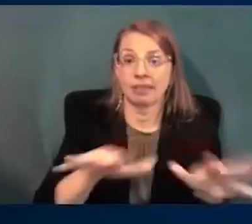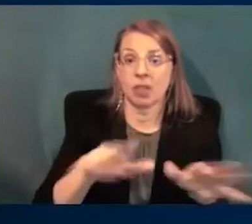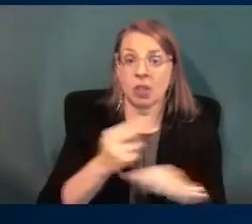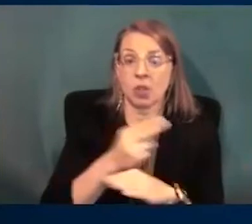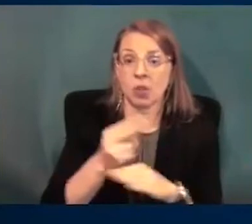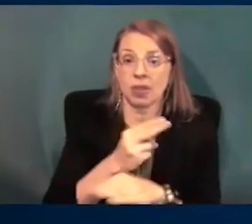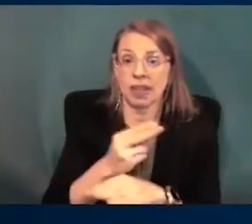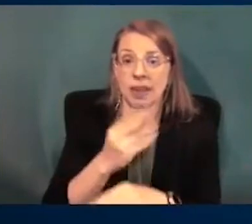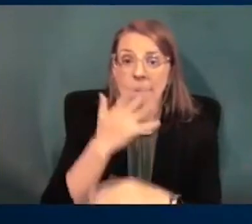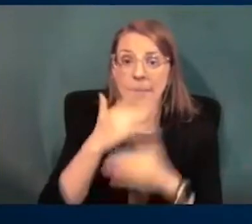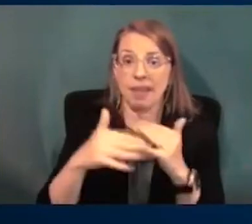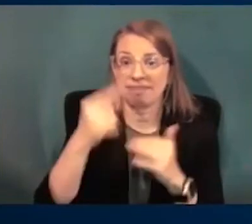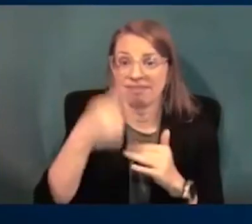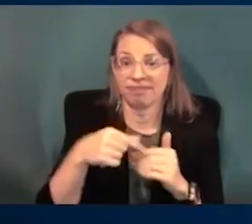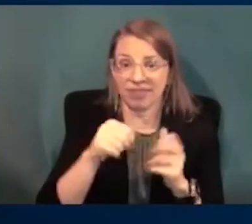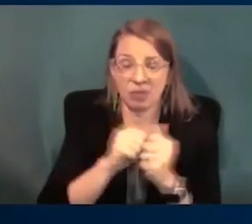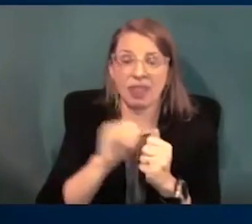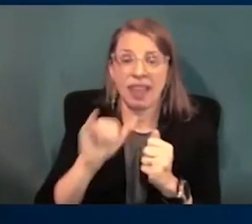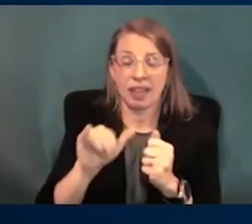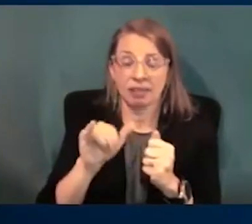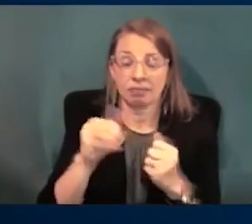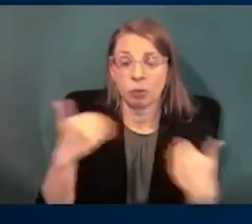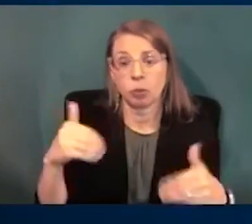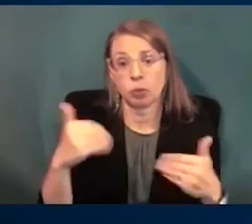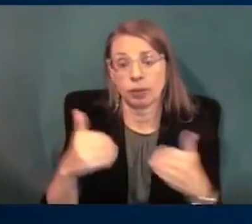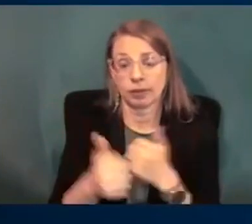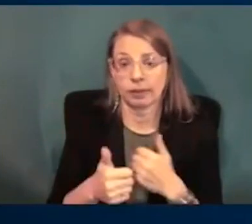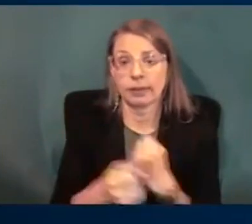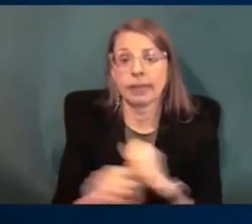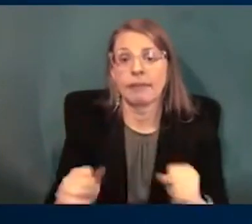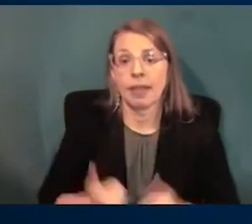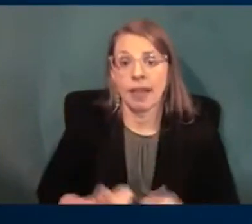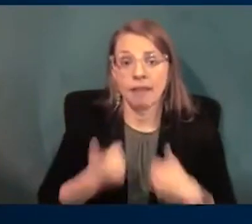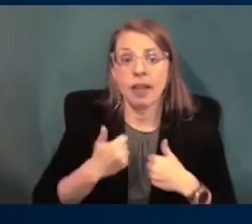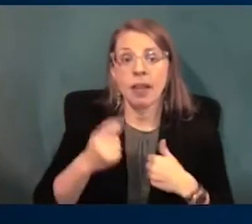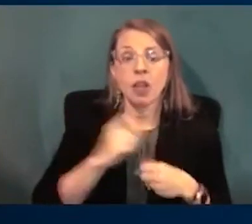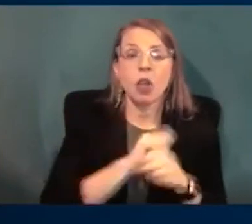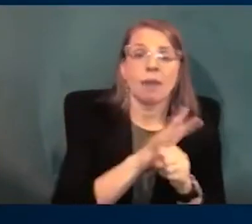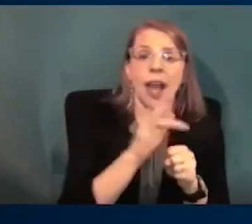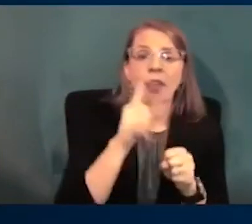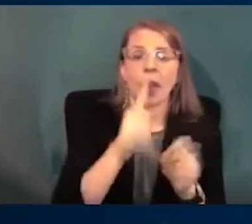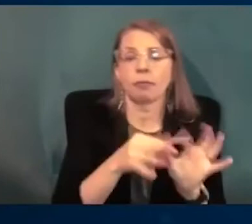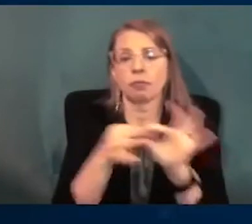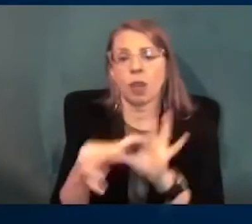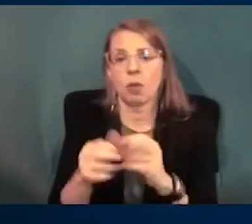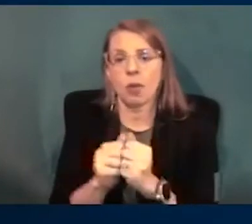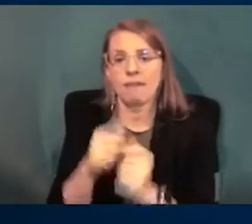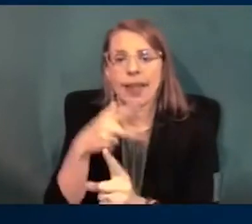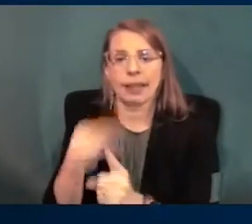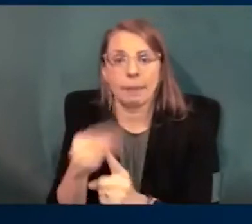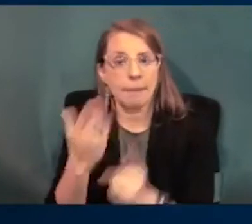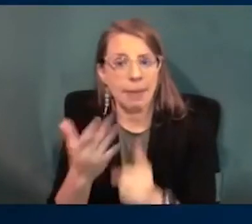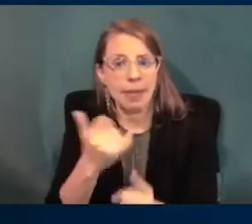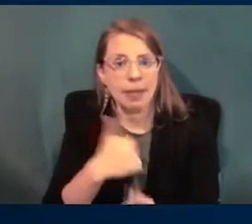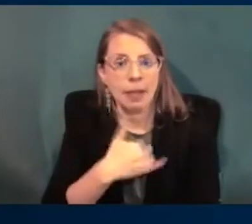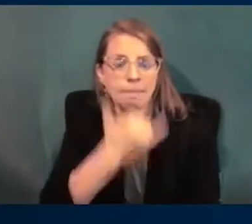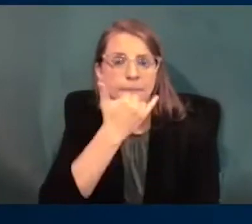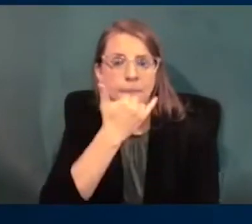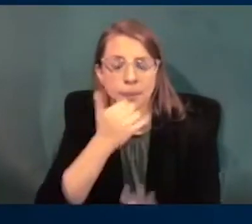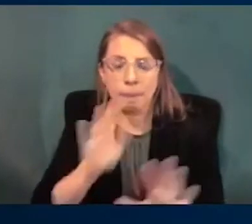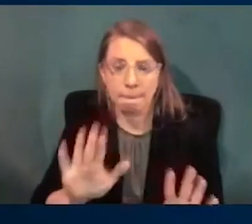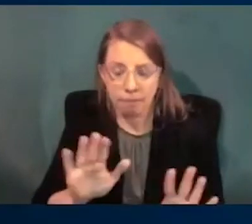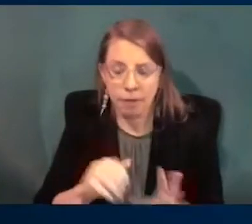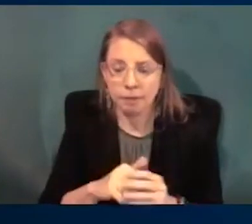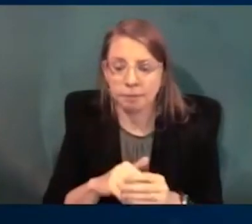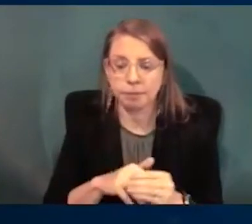for people with COVID-19, we may be there, but I thought that question may have been related to vaccine, and maybe I misinterpreted it, but I was saying with vaccine, I'm not